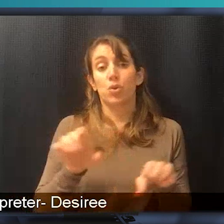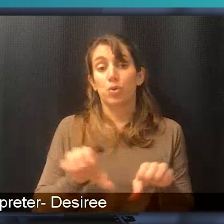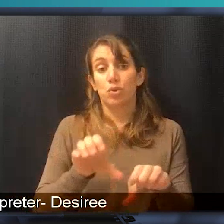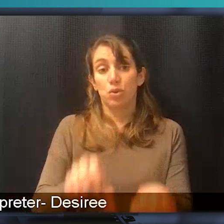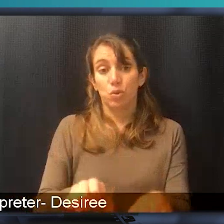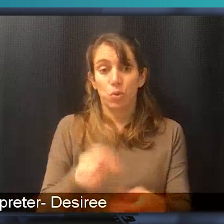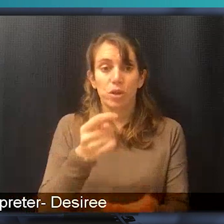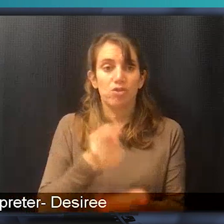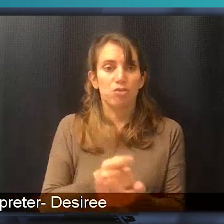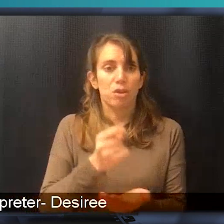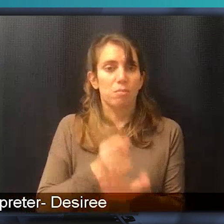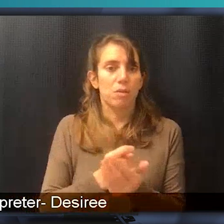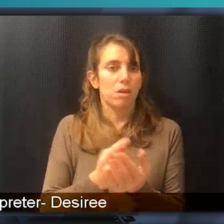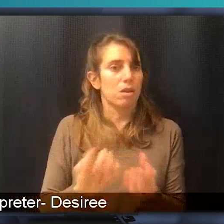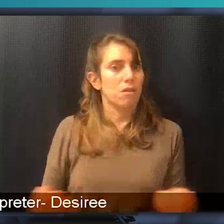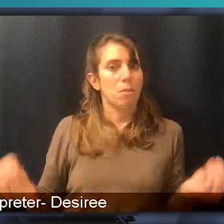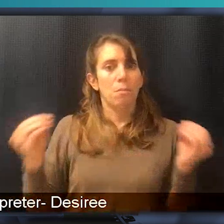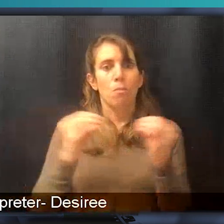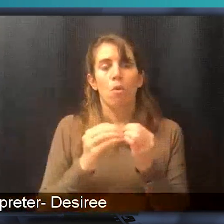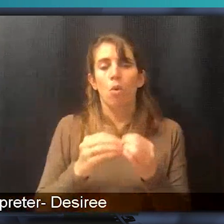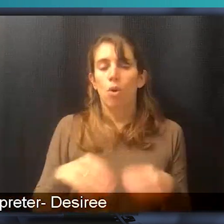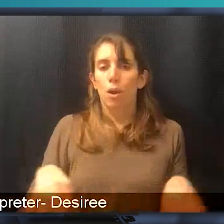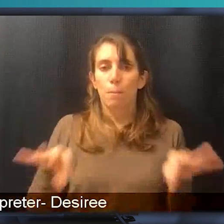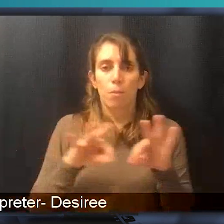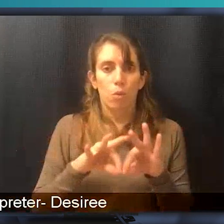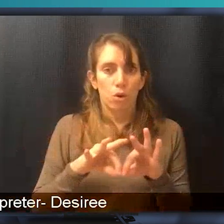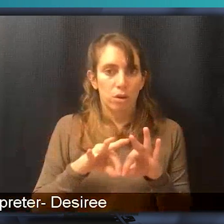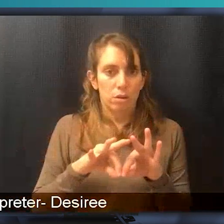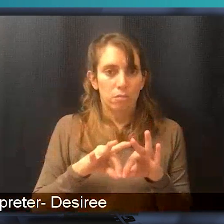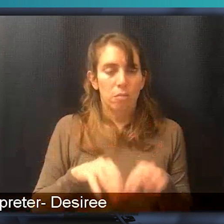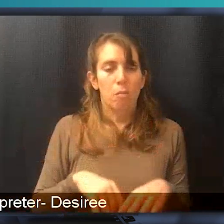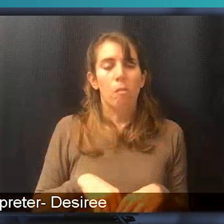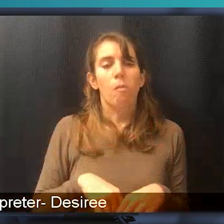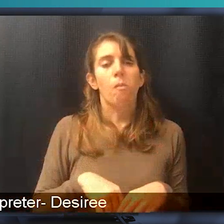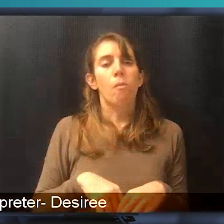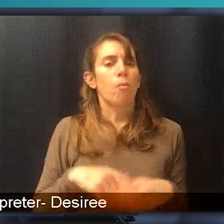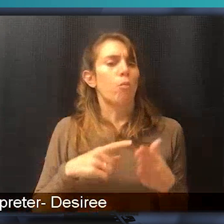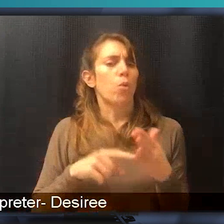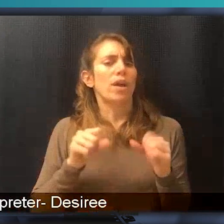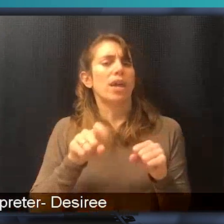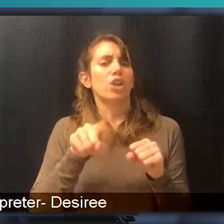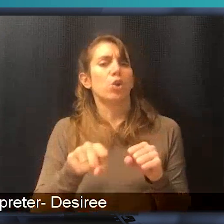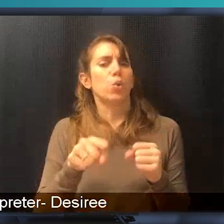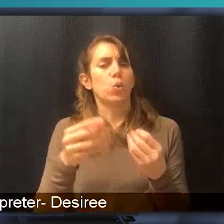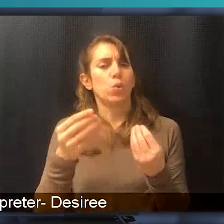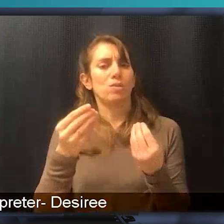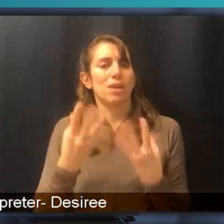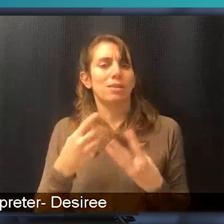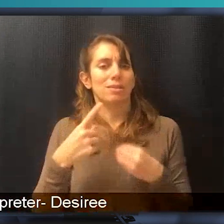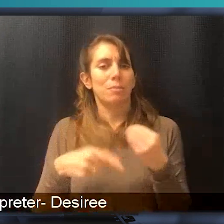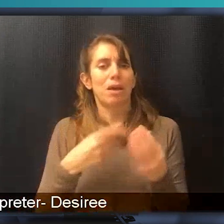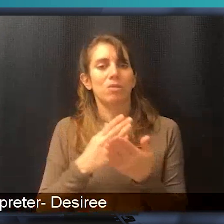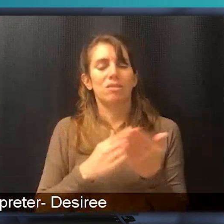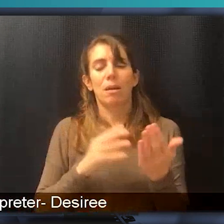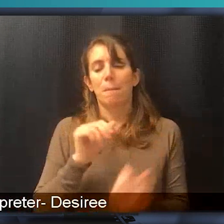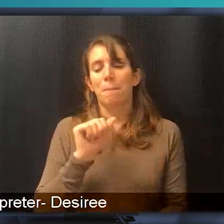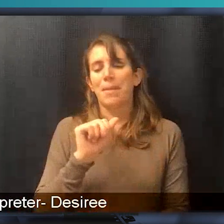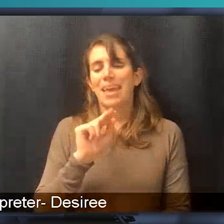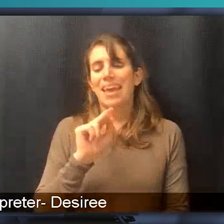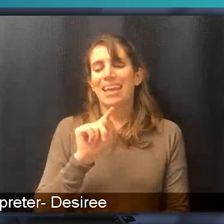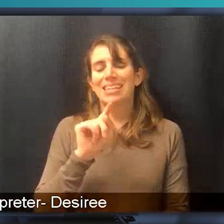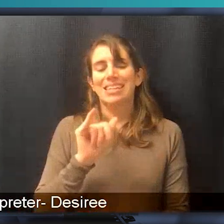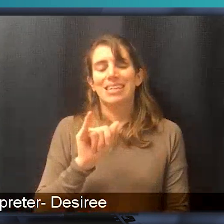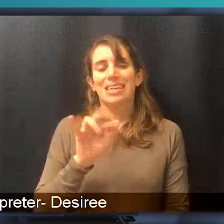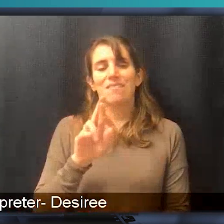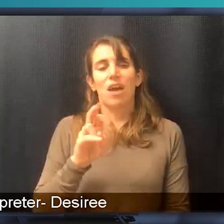treatment even more important at this point. So what can you tell us about some of the antivirals that you're developing, and do